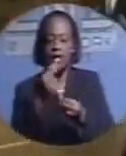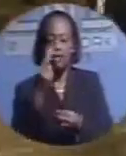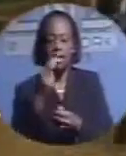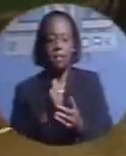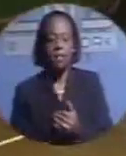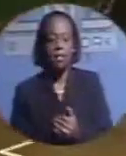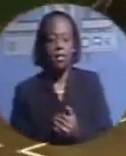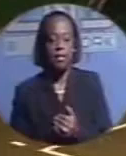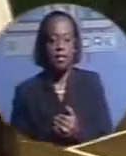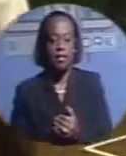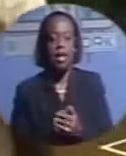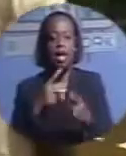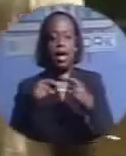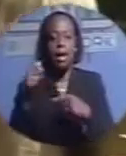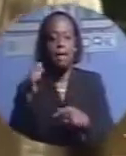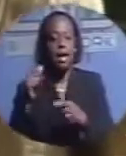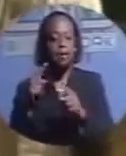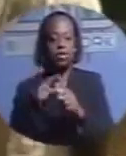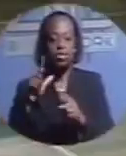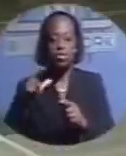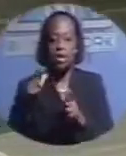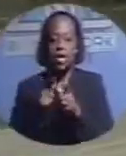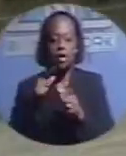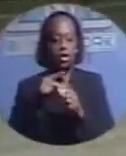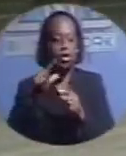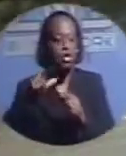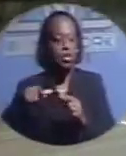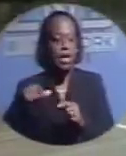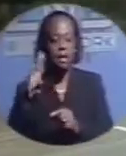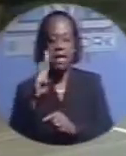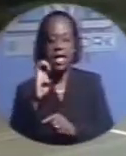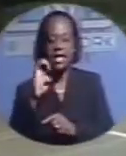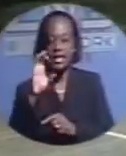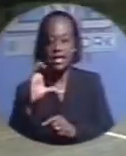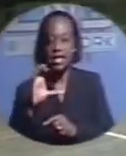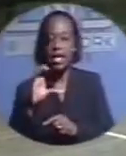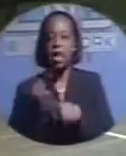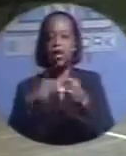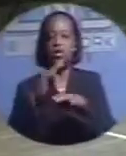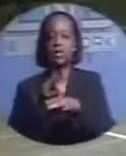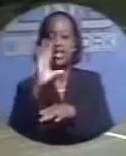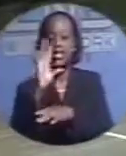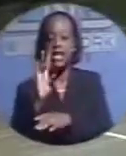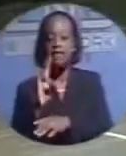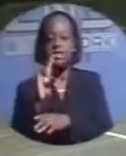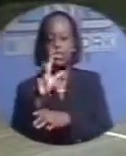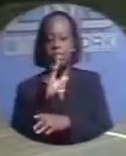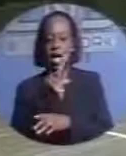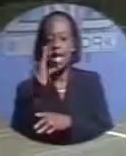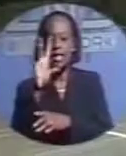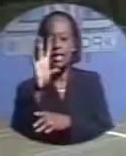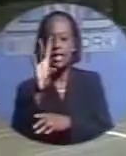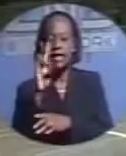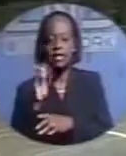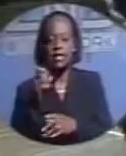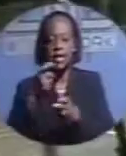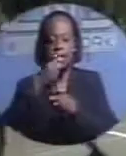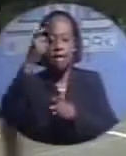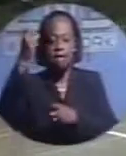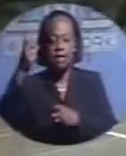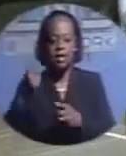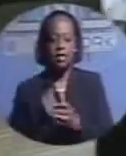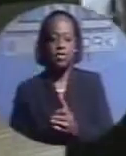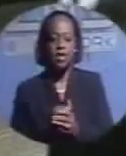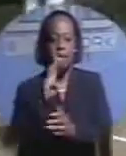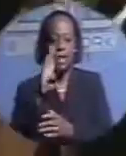However, their comeback was too little too late. BEC goes on for the 73-70 victory, taking a 1-0 lead